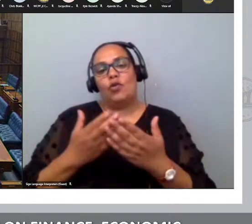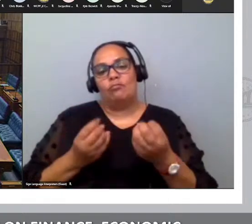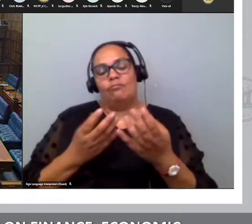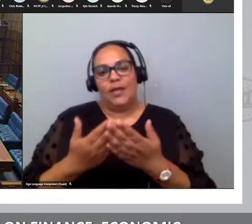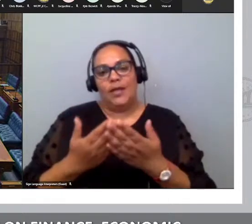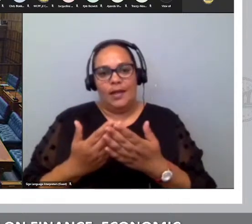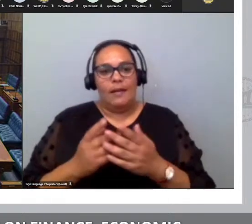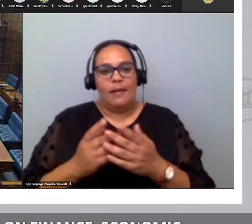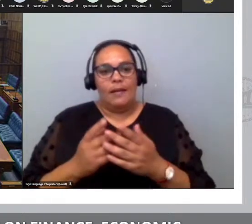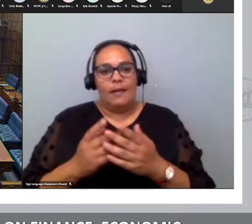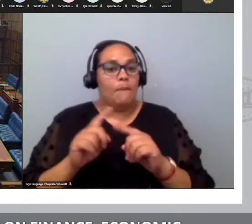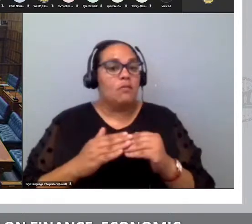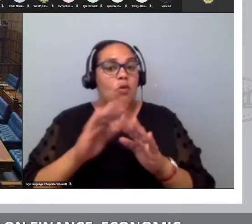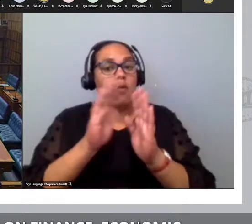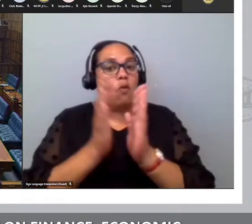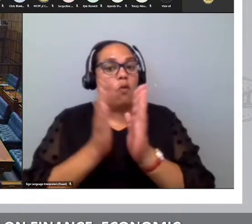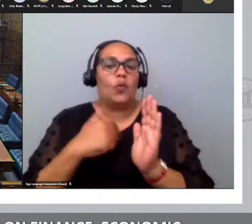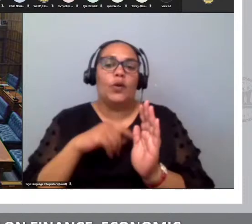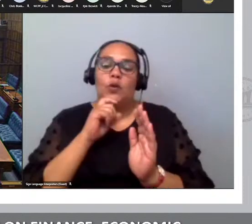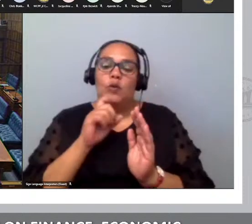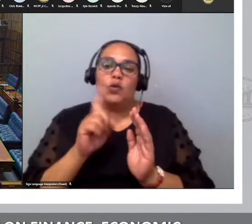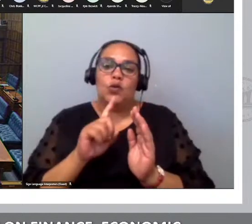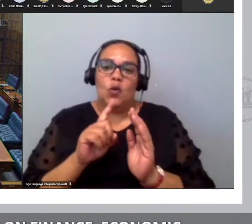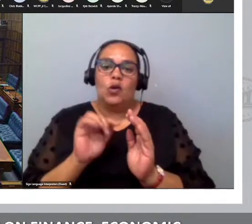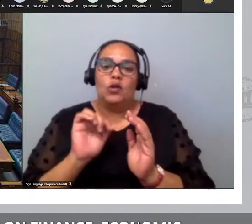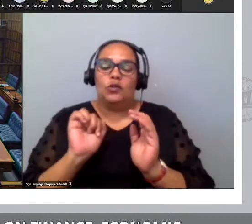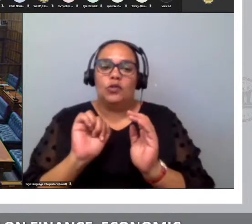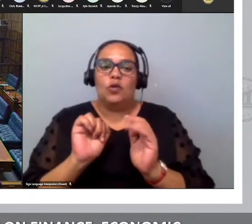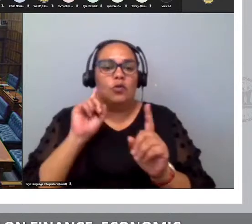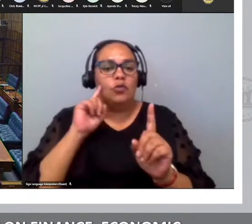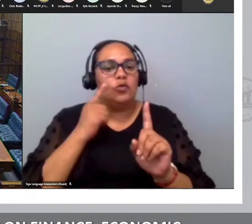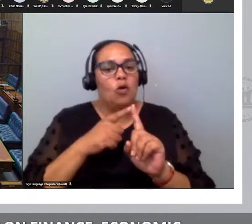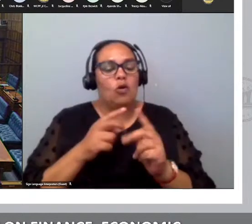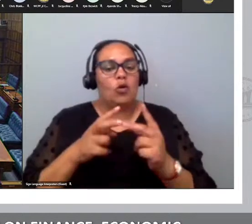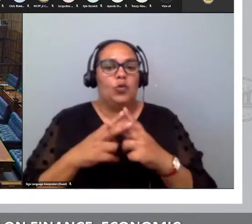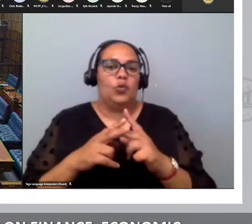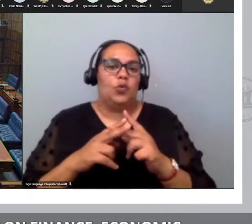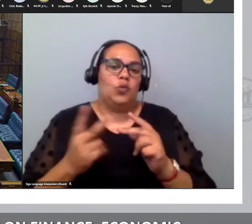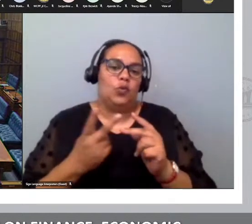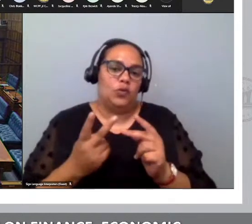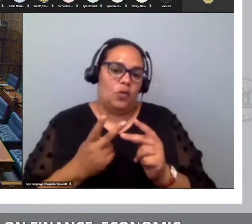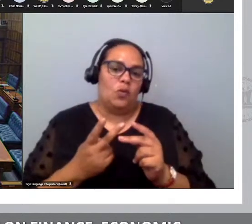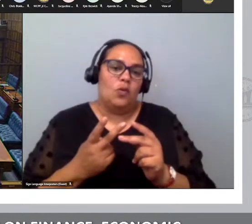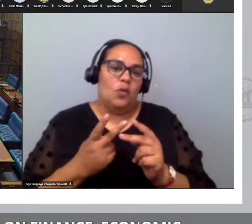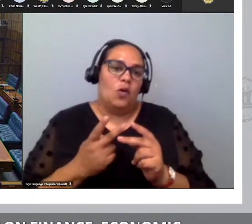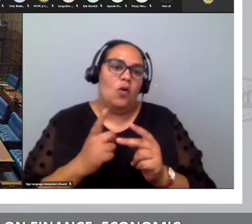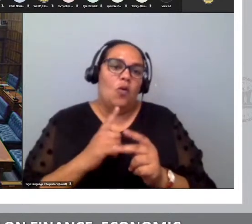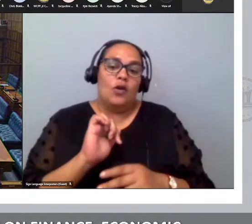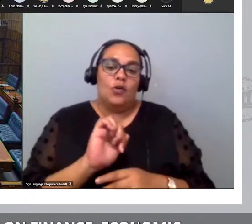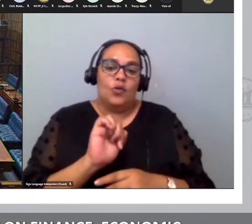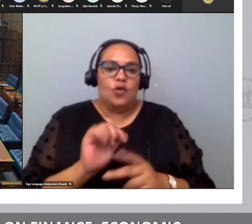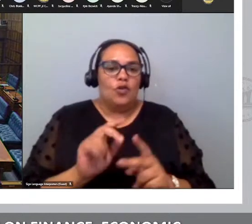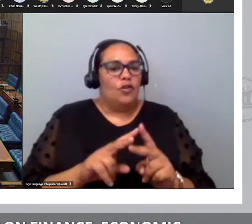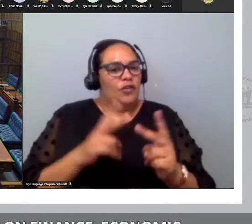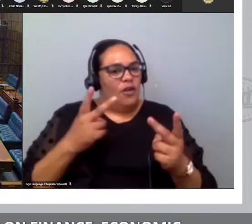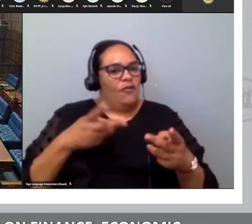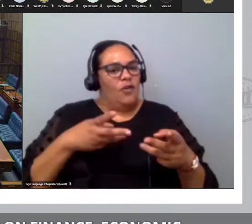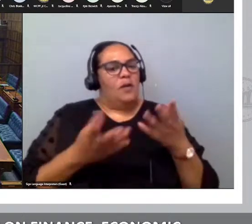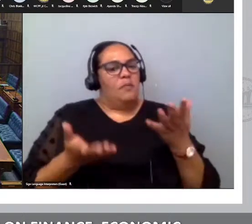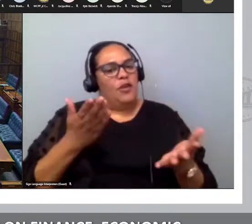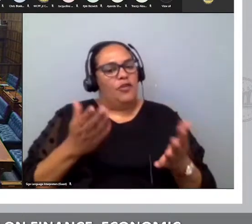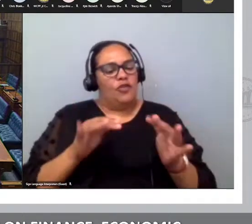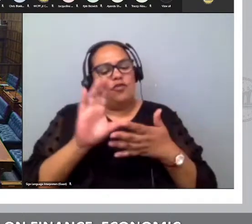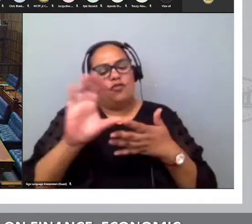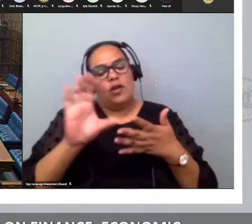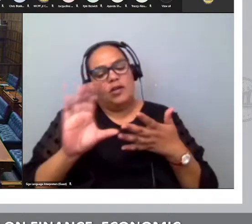uh but moreo over that we're using that as a a a Target tool as well um there are different measuring criteria and